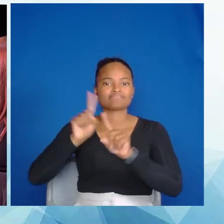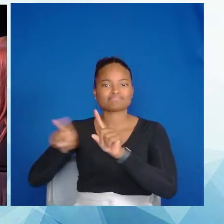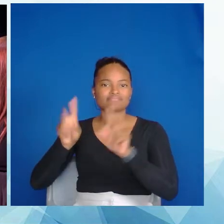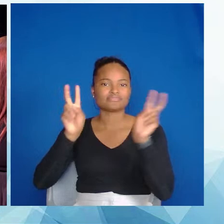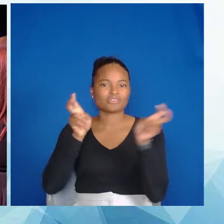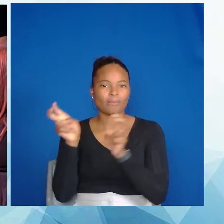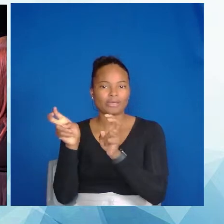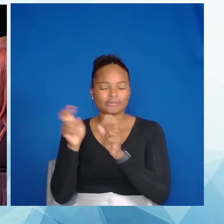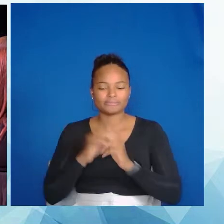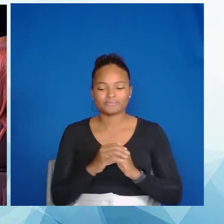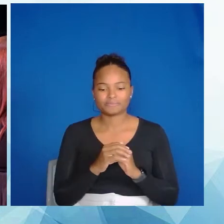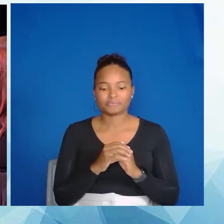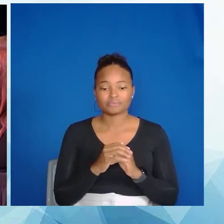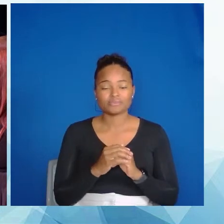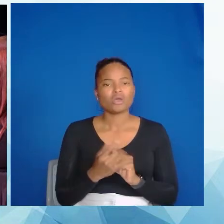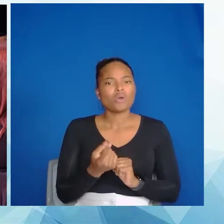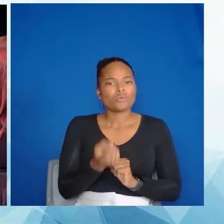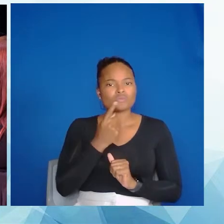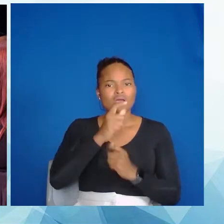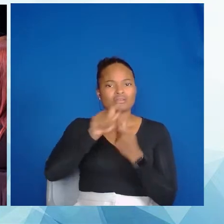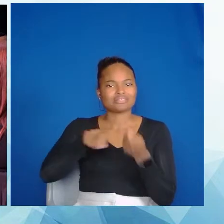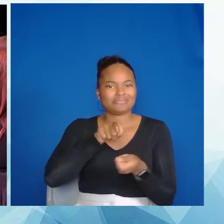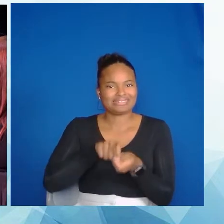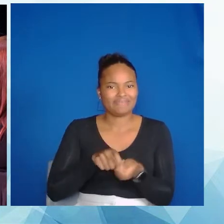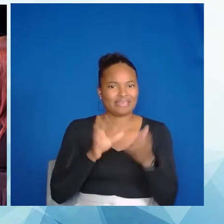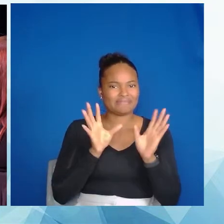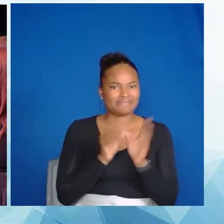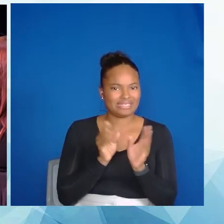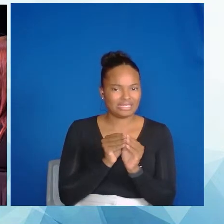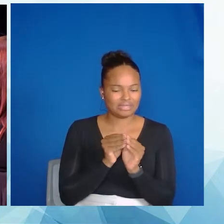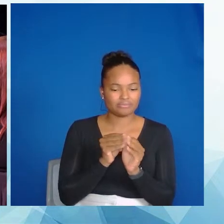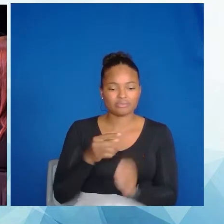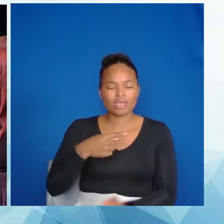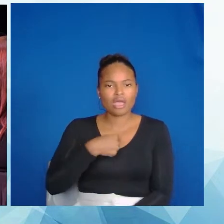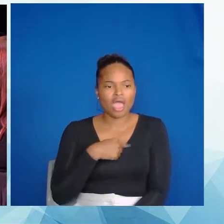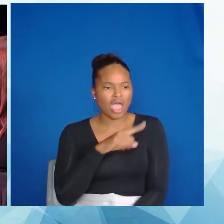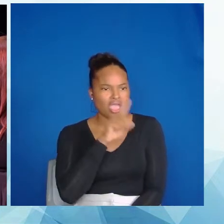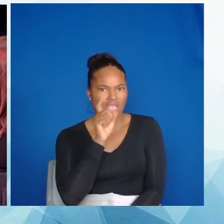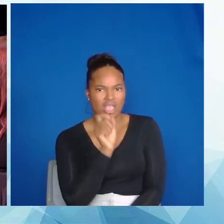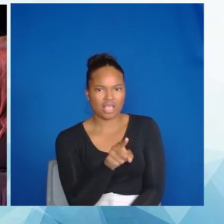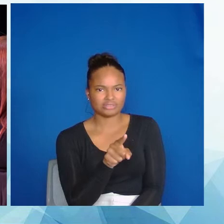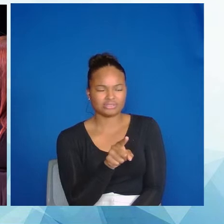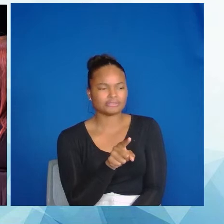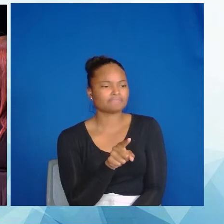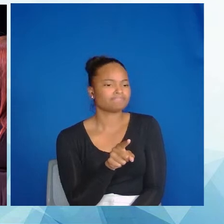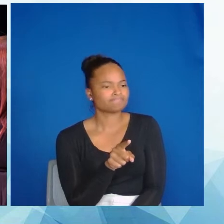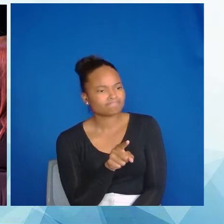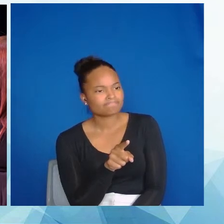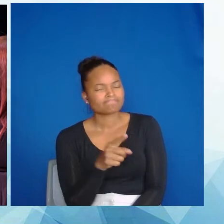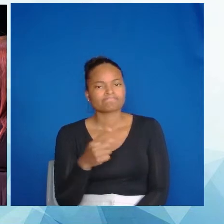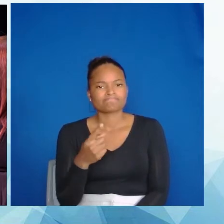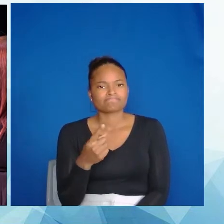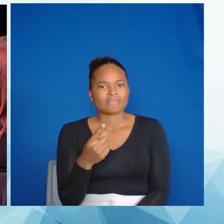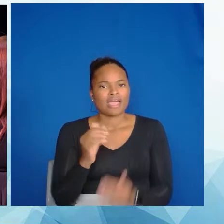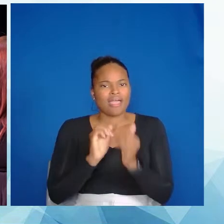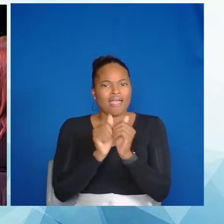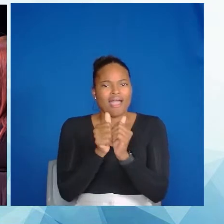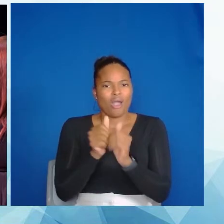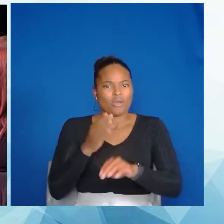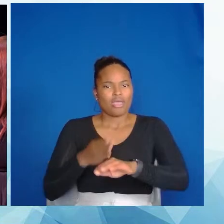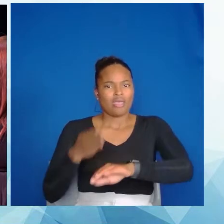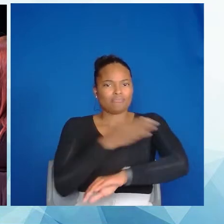this particular steering committee meeting, I asked them, what do we need to do to improve